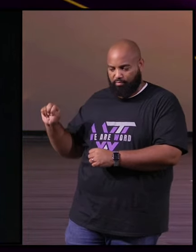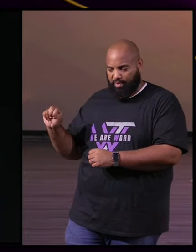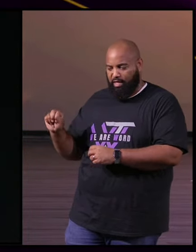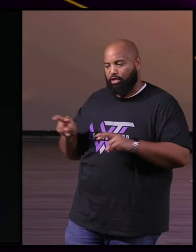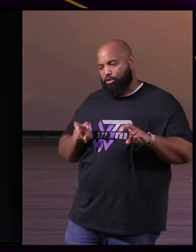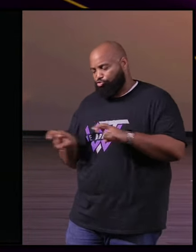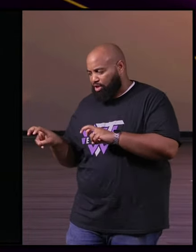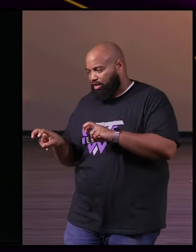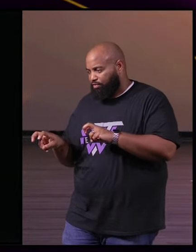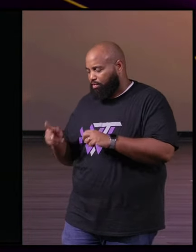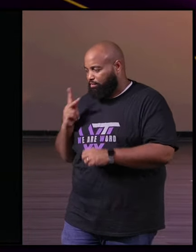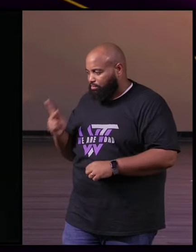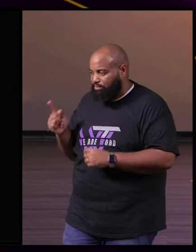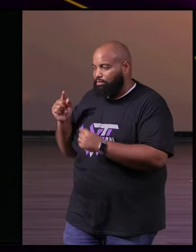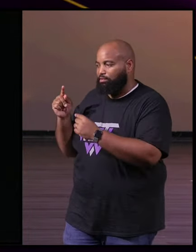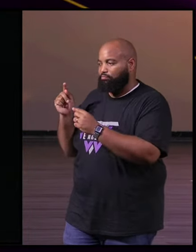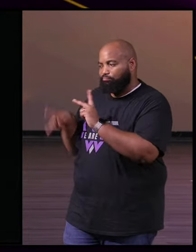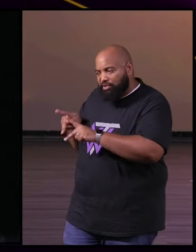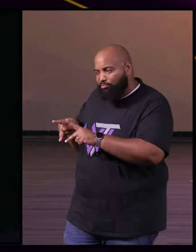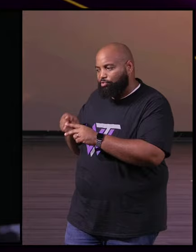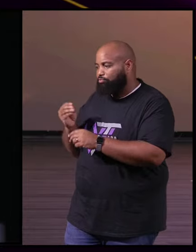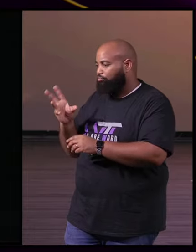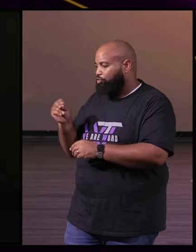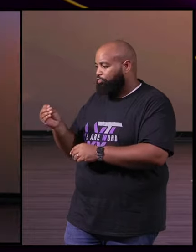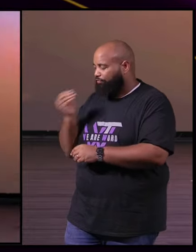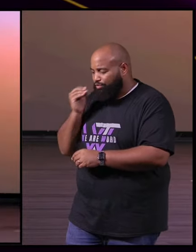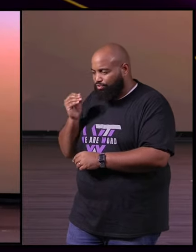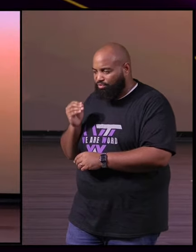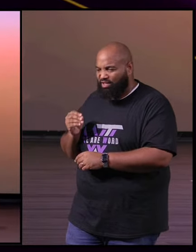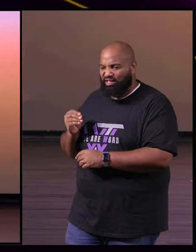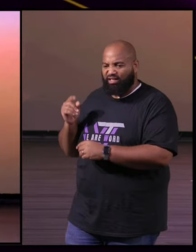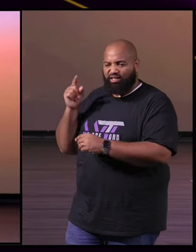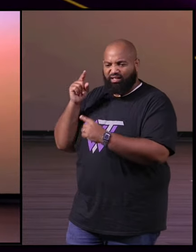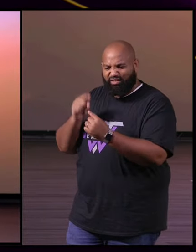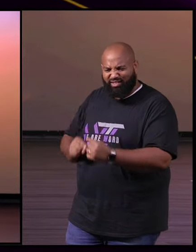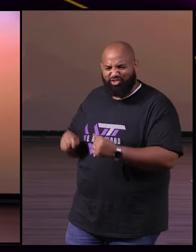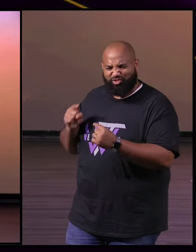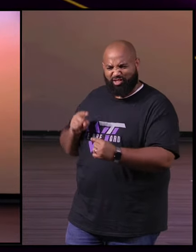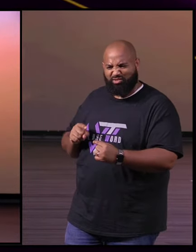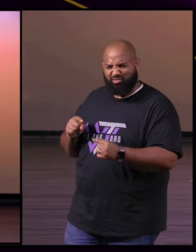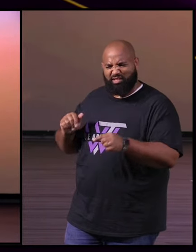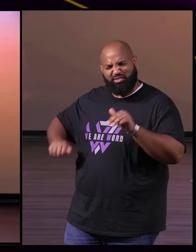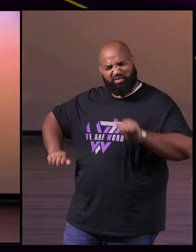Nowhere in these verses do we see that he prays.